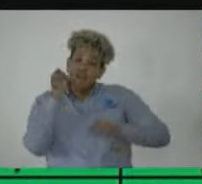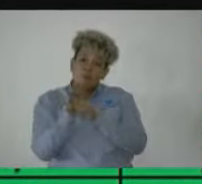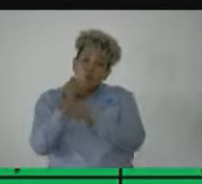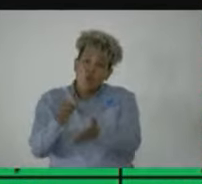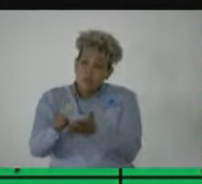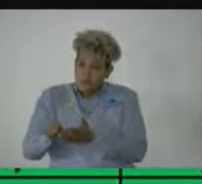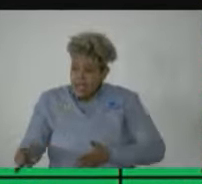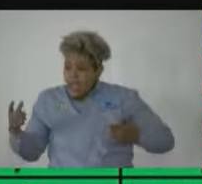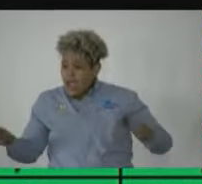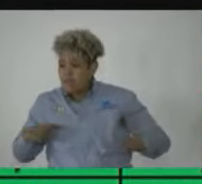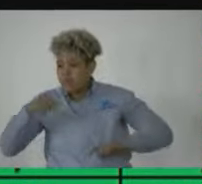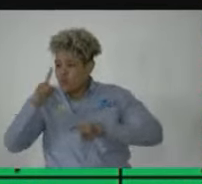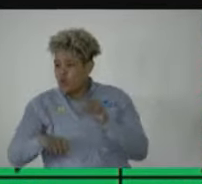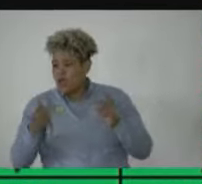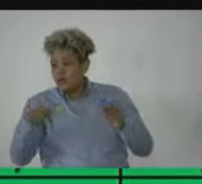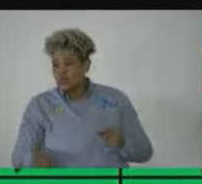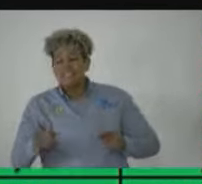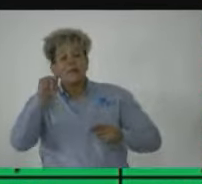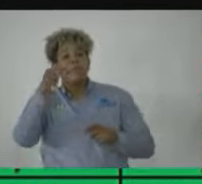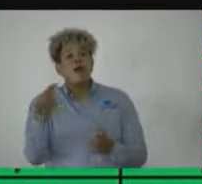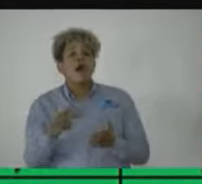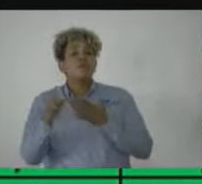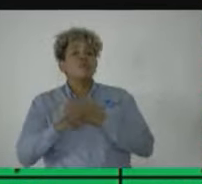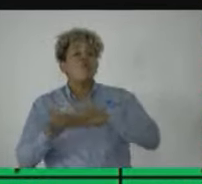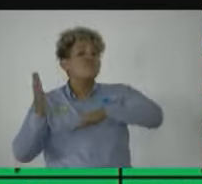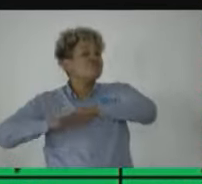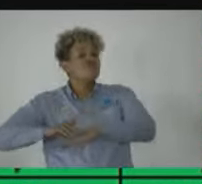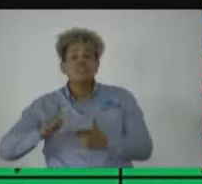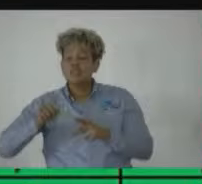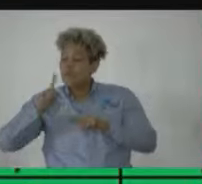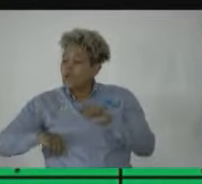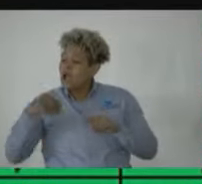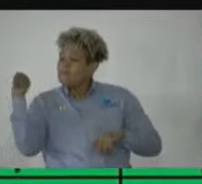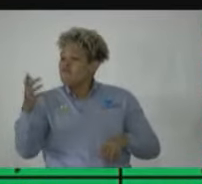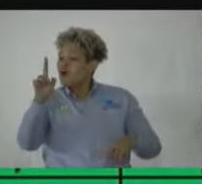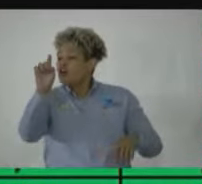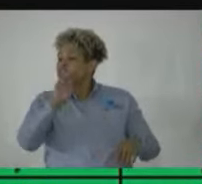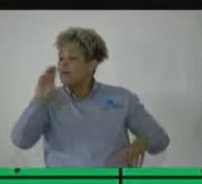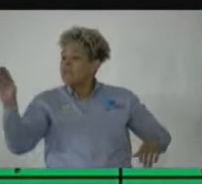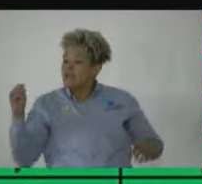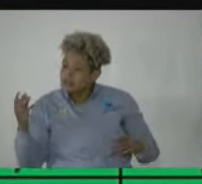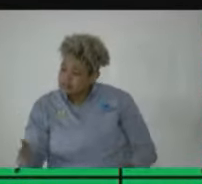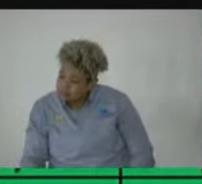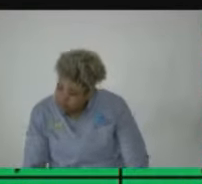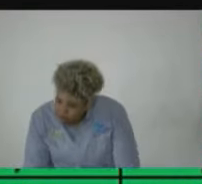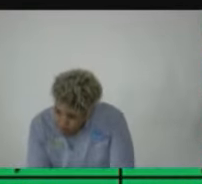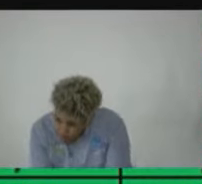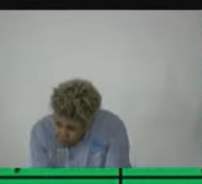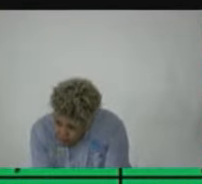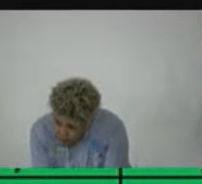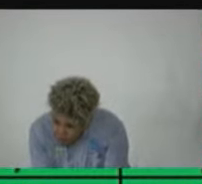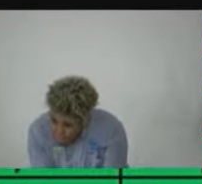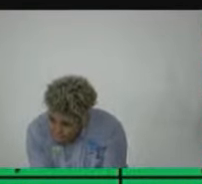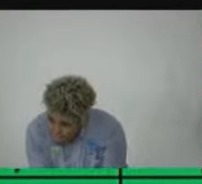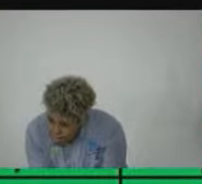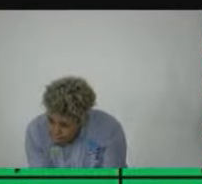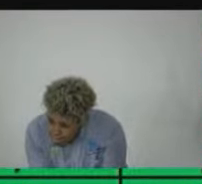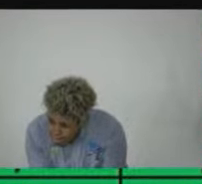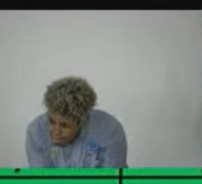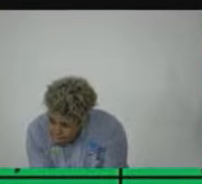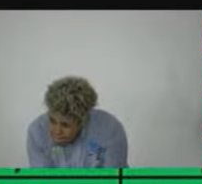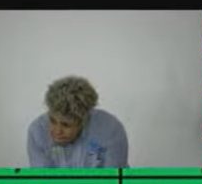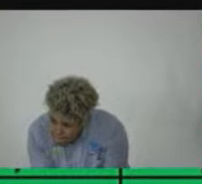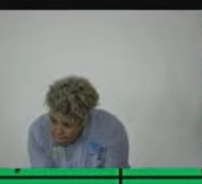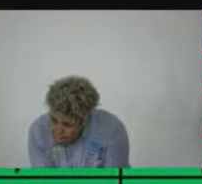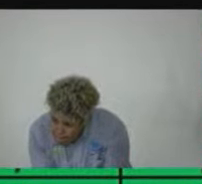compensation. We could not be doing the Spark program. We could not be buying 100 JUTC buses. We could not be doing 50 garbage trucks. We could not be